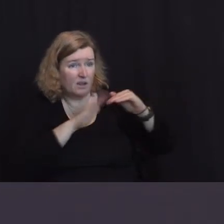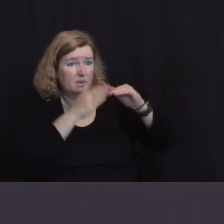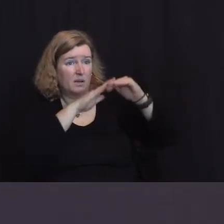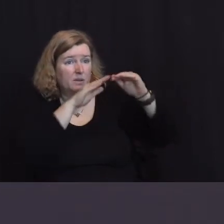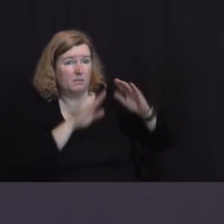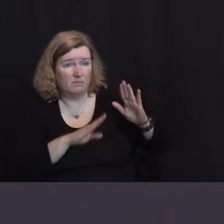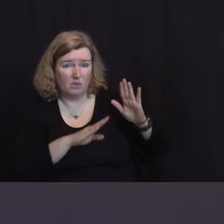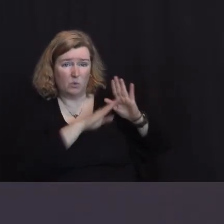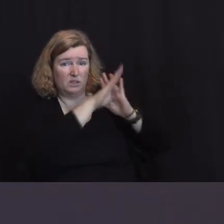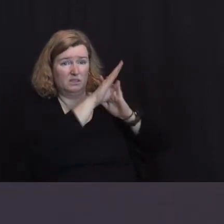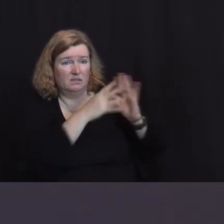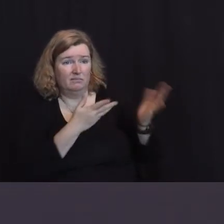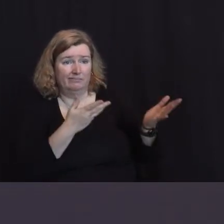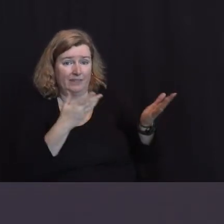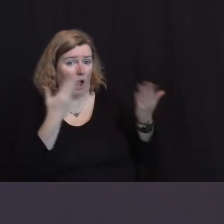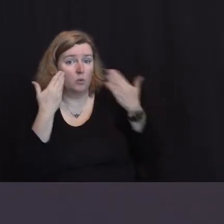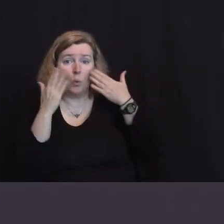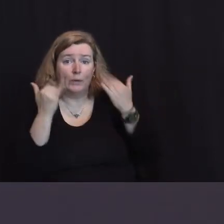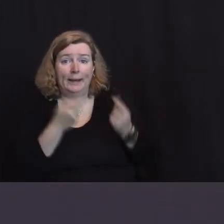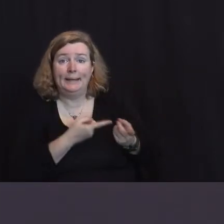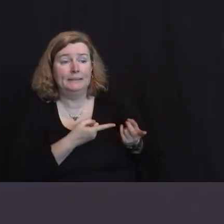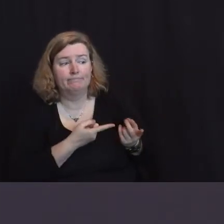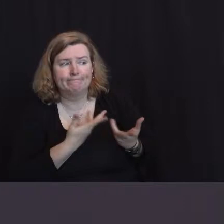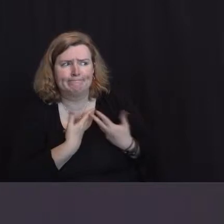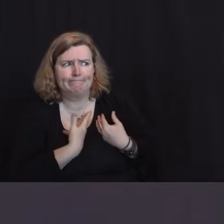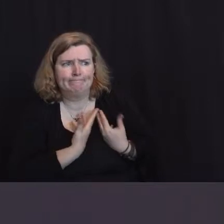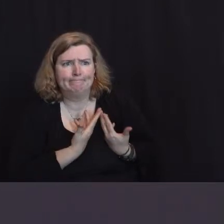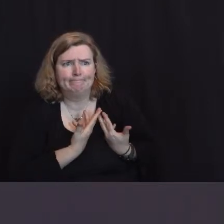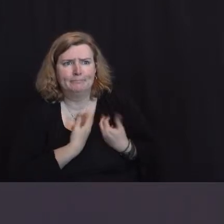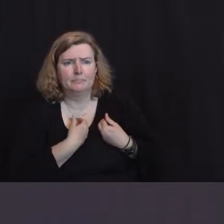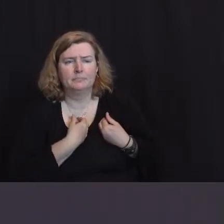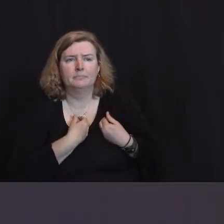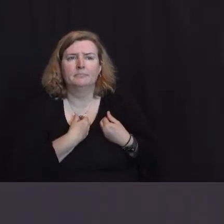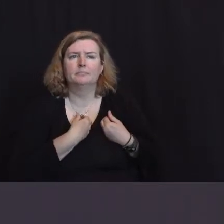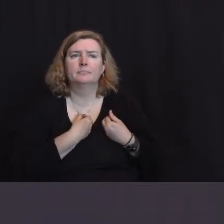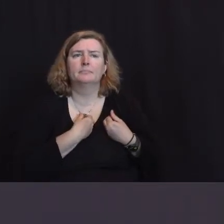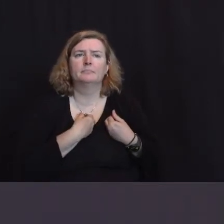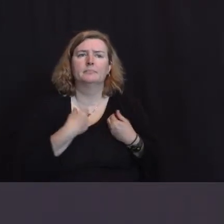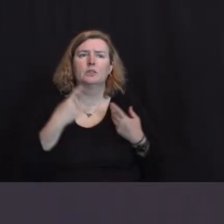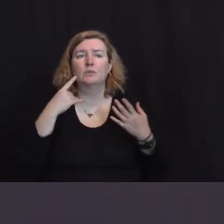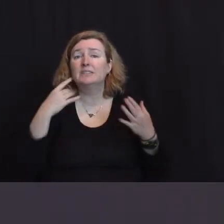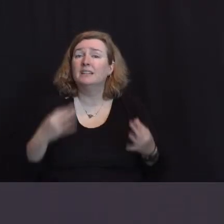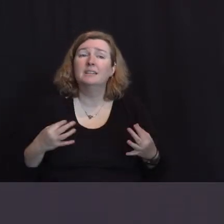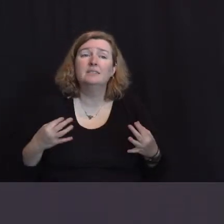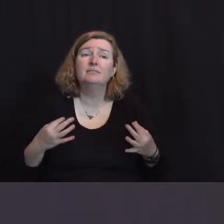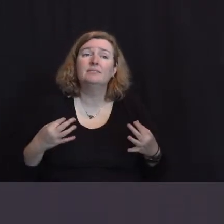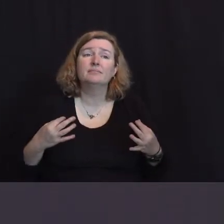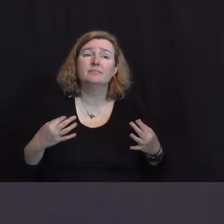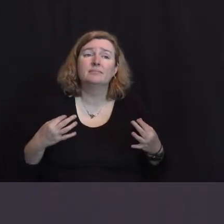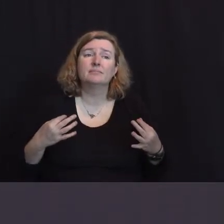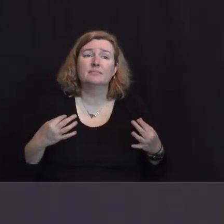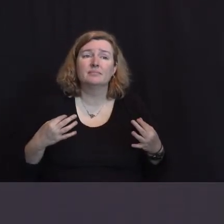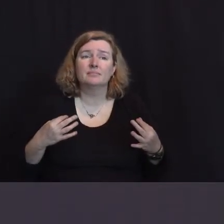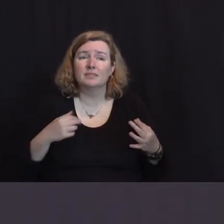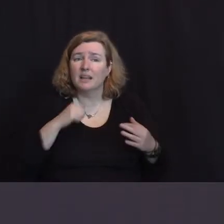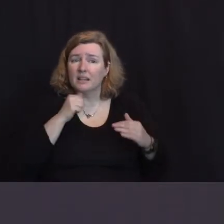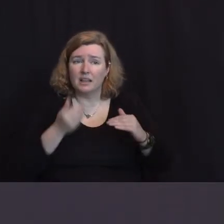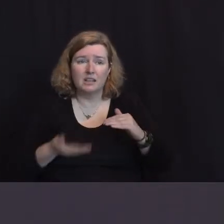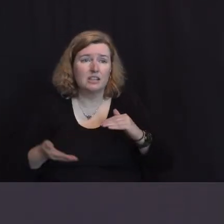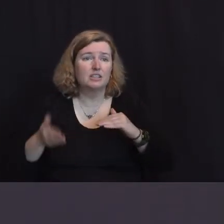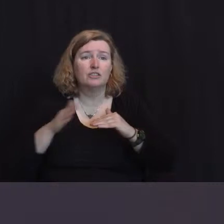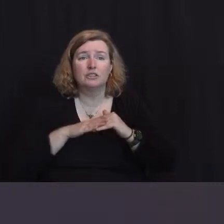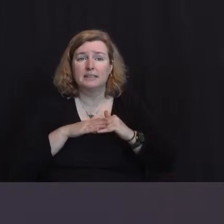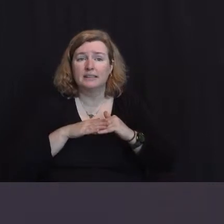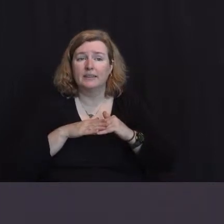we decided not to go to that 50 to up to 75% step because it was quite clear that both bar